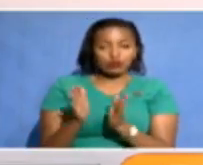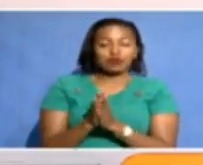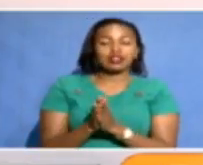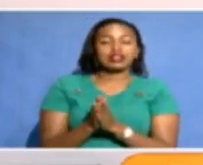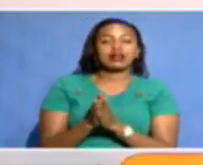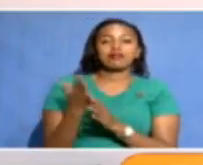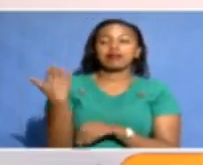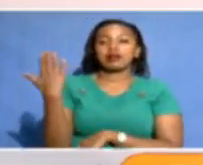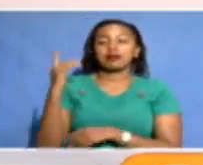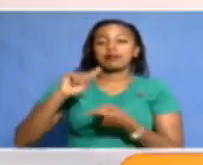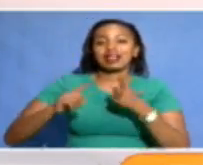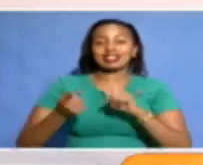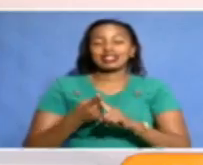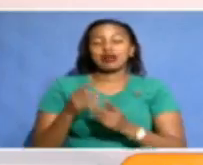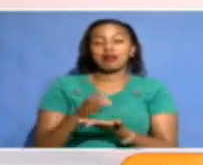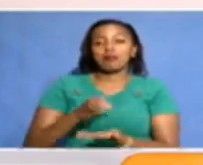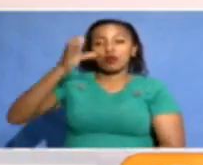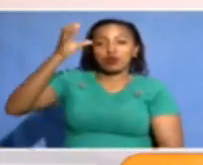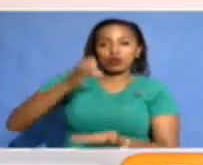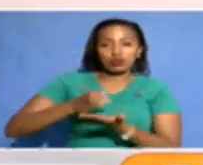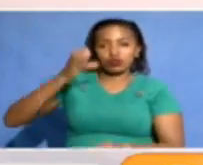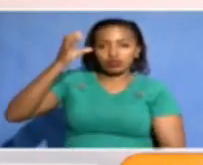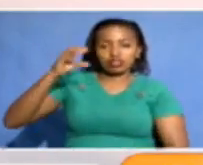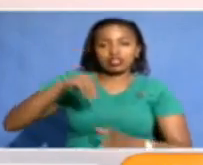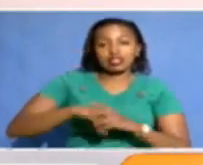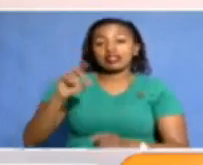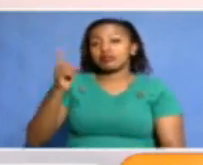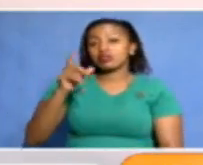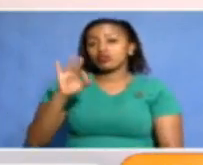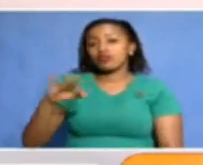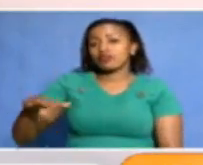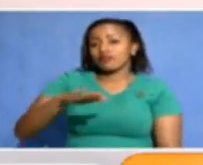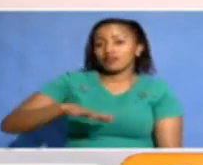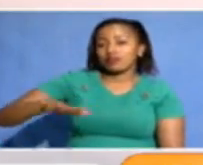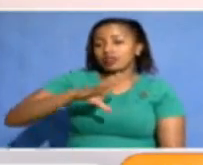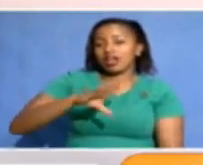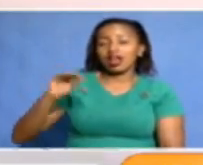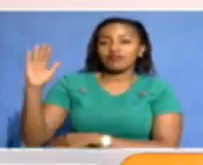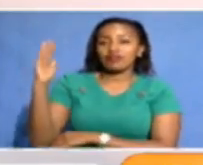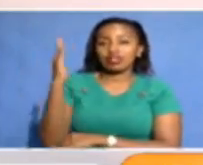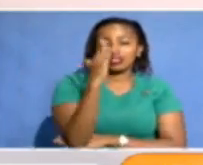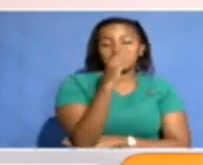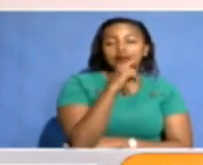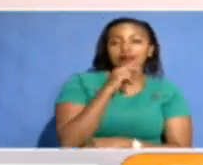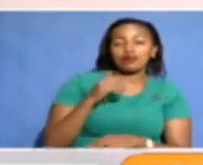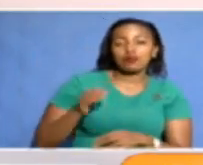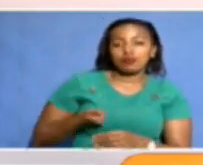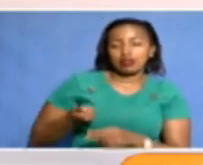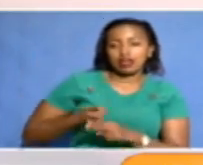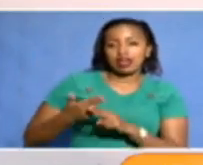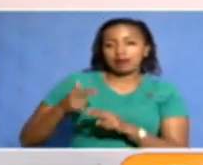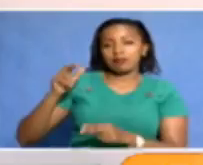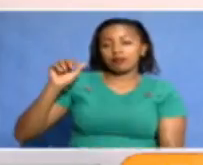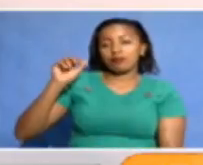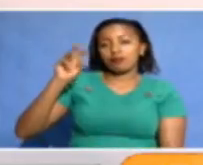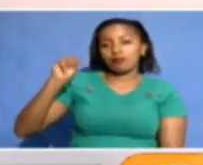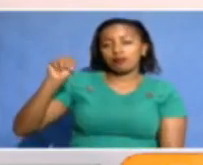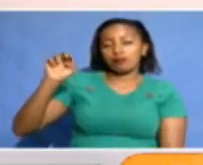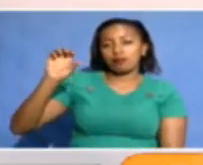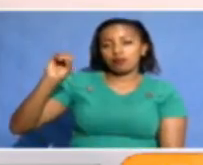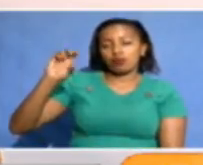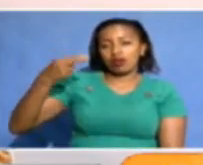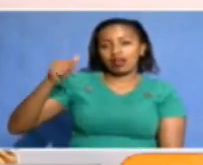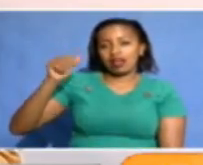bottles. Chief Administrative Secretary at the Ministry of Environment and Forestry, Mohammed Elmy, stated that after the total ban